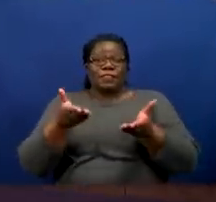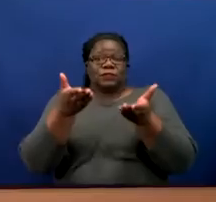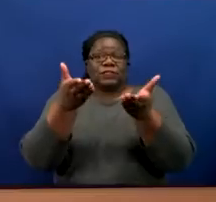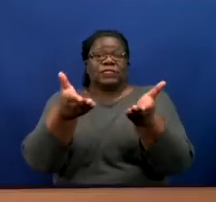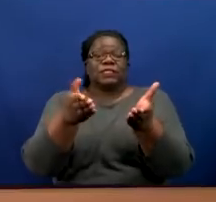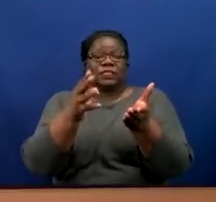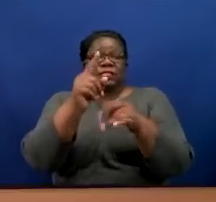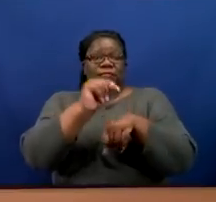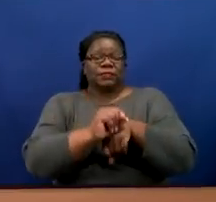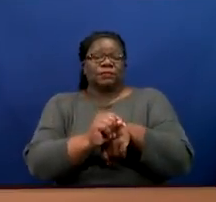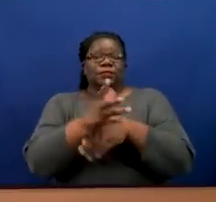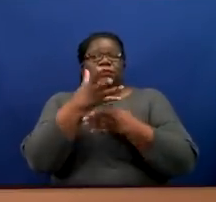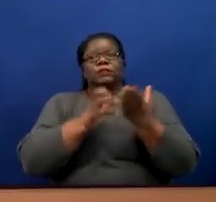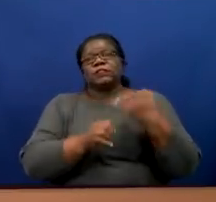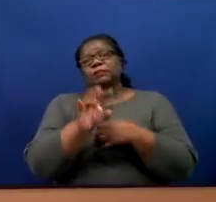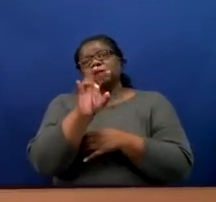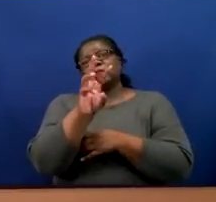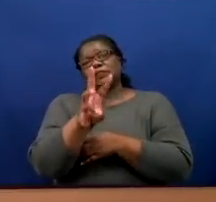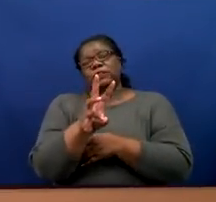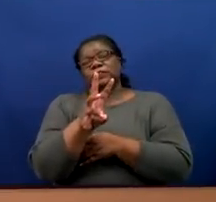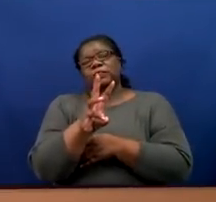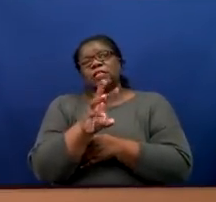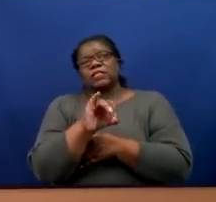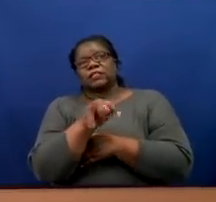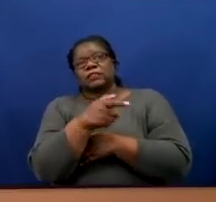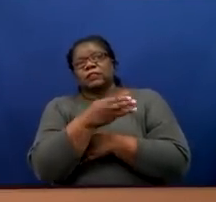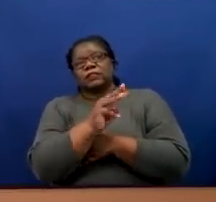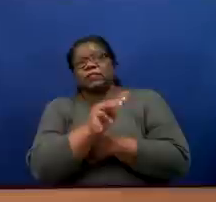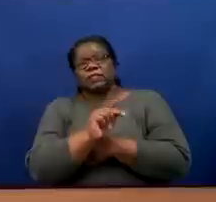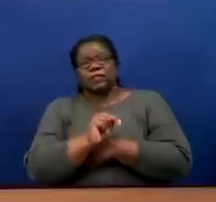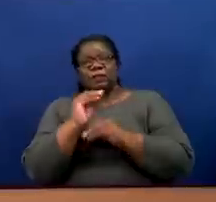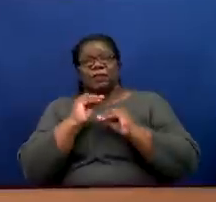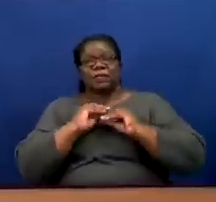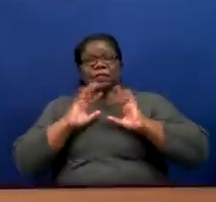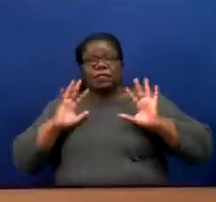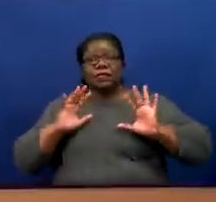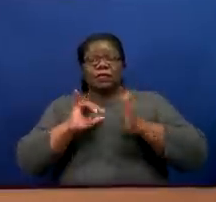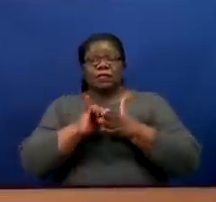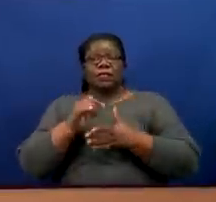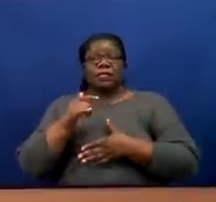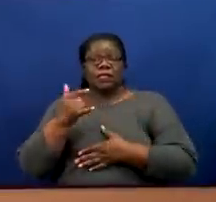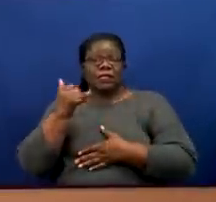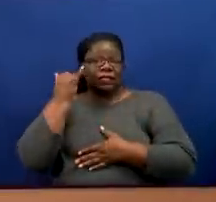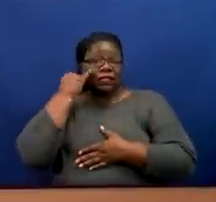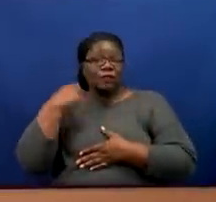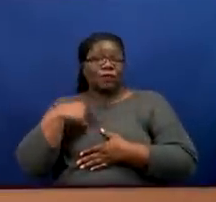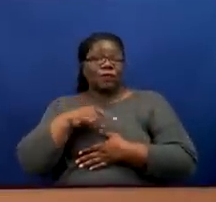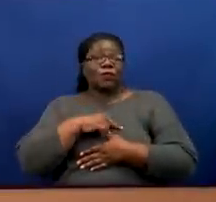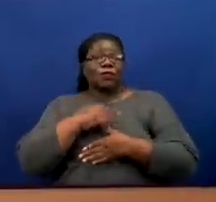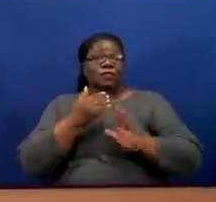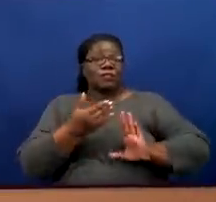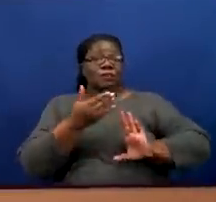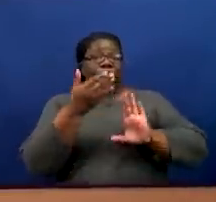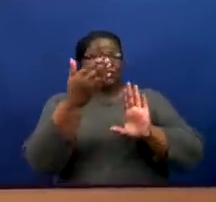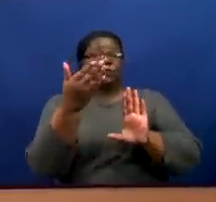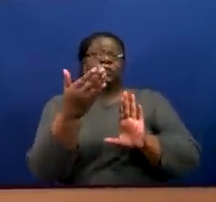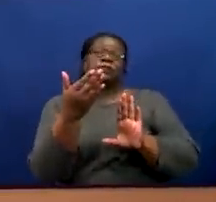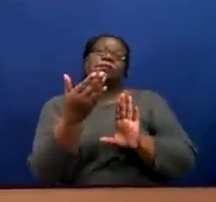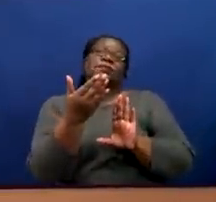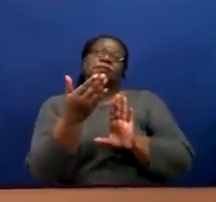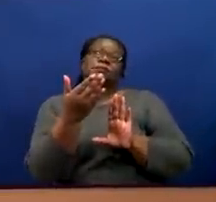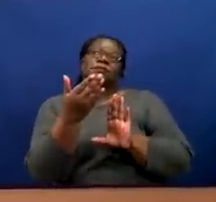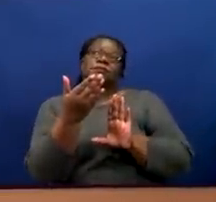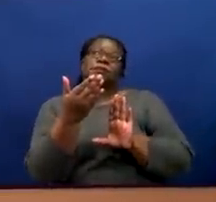And then in chapter 6, Solomon made it clear that if we're in his presence, we may as